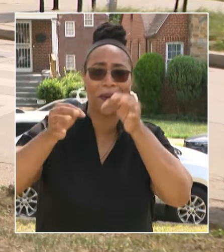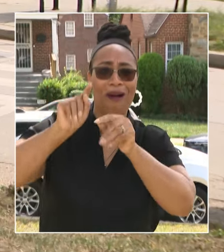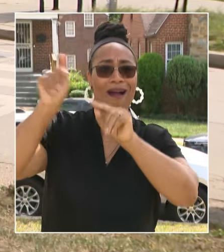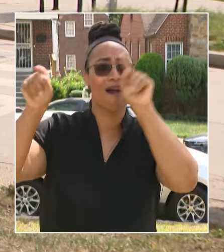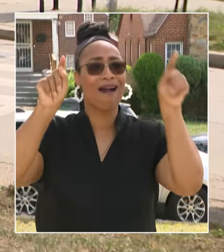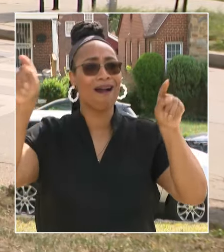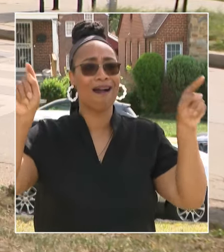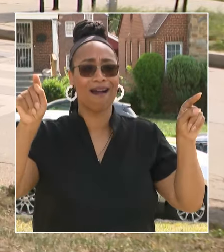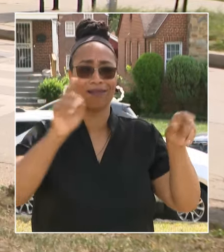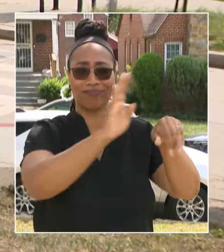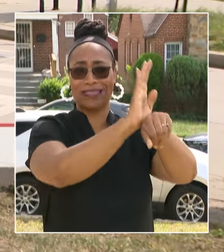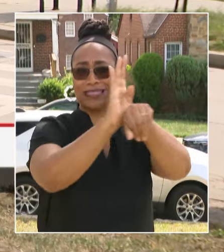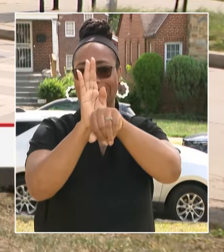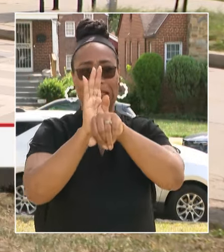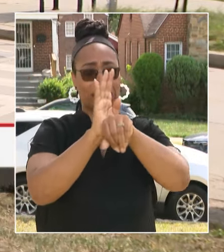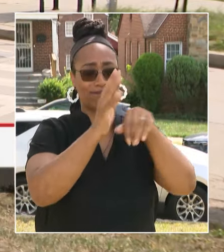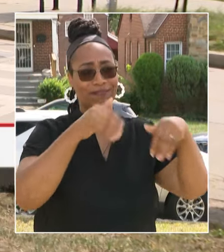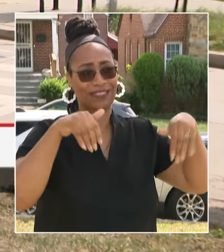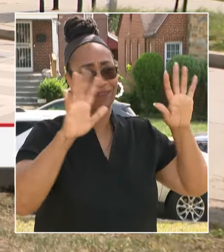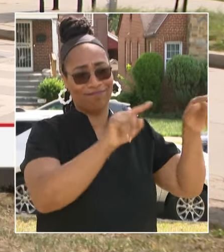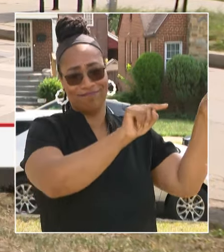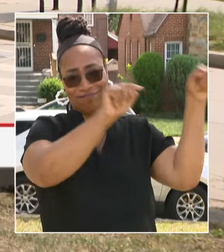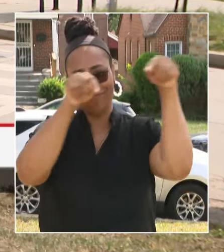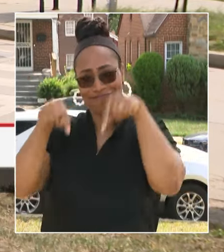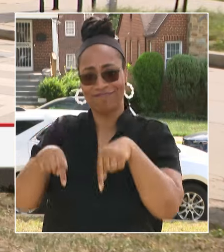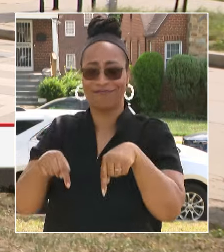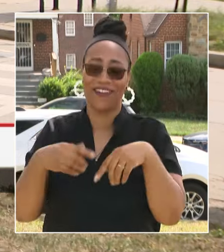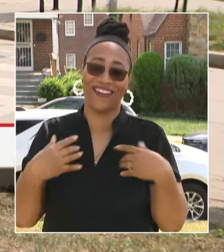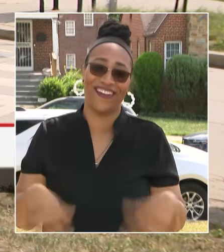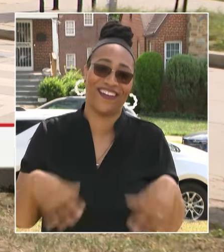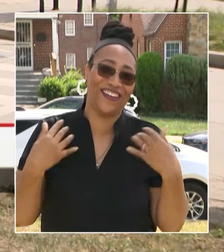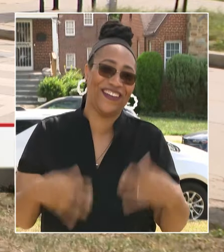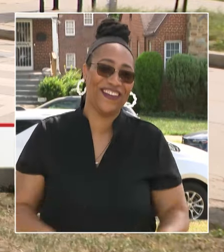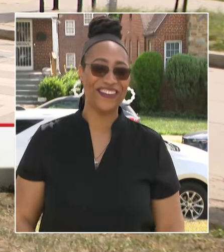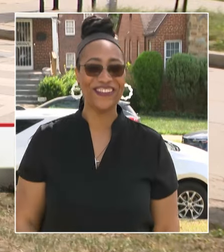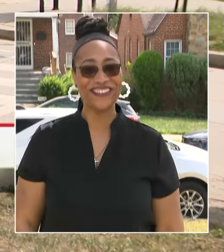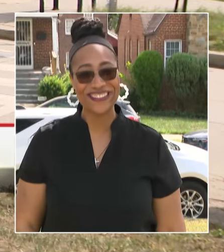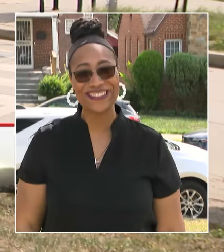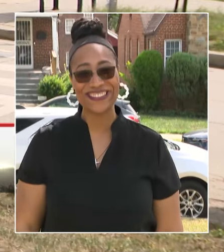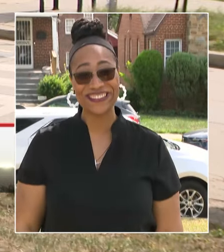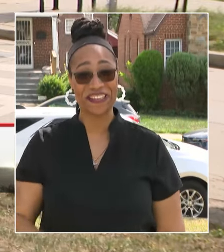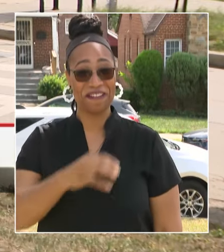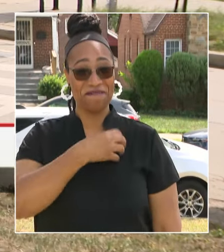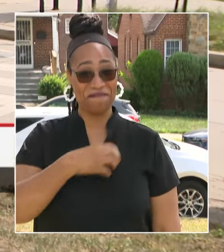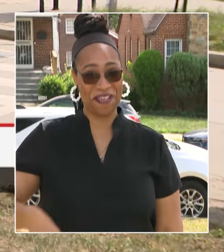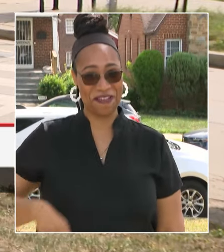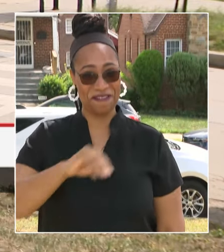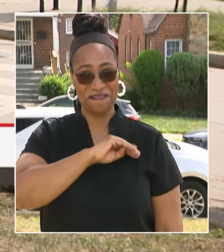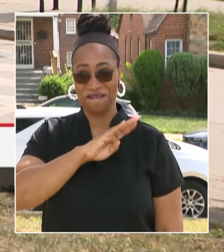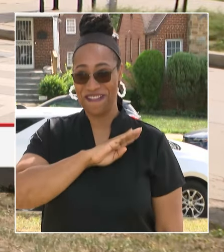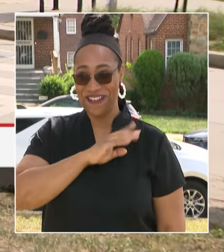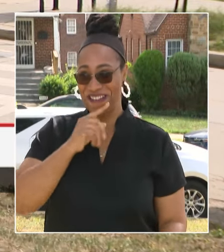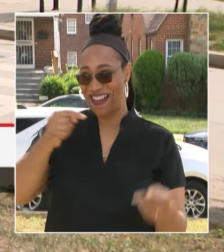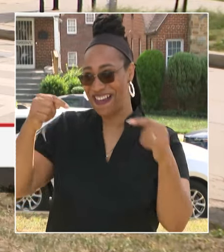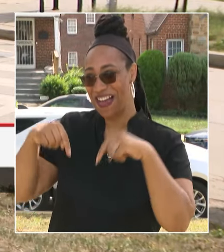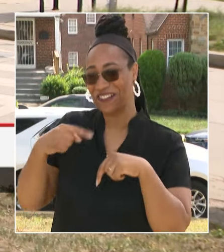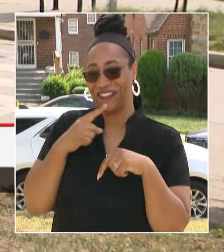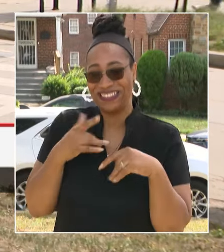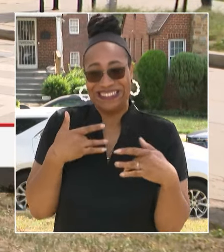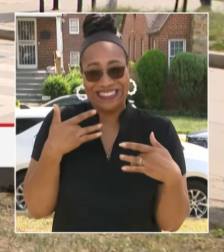to welcome and be joined by our mayor, Muriel Bowser. We are also planning to be joined